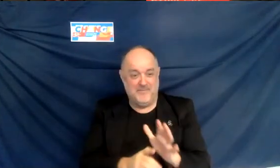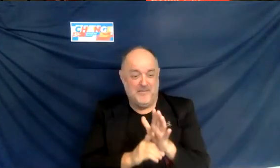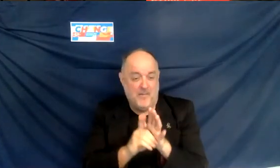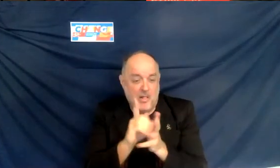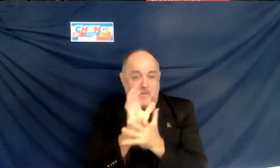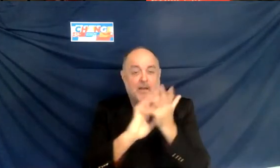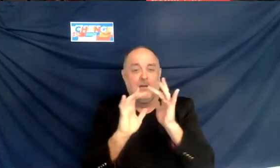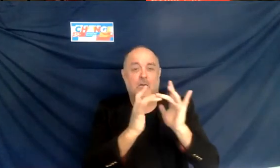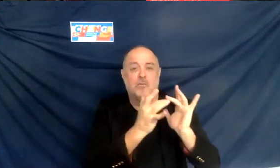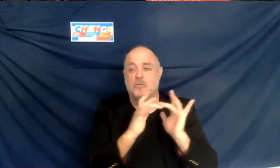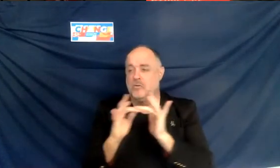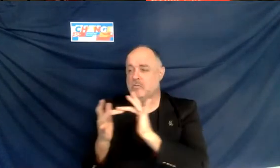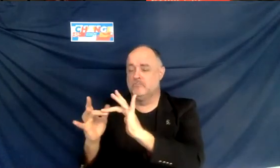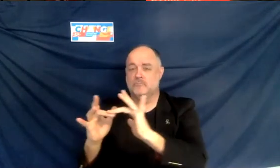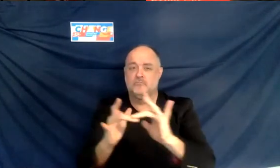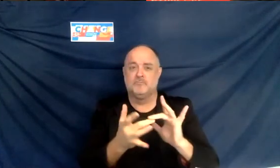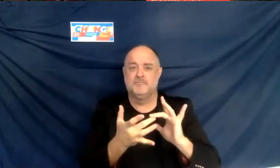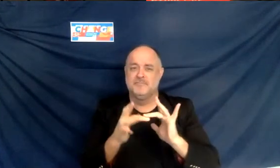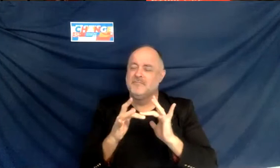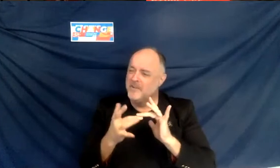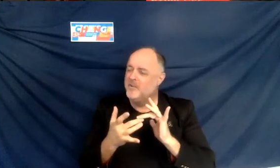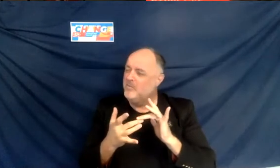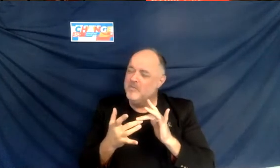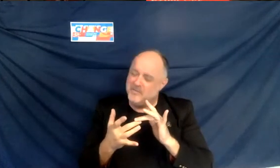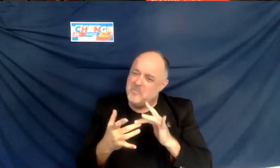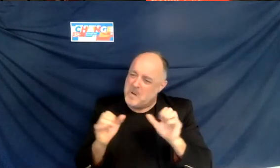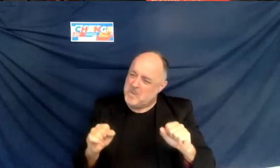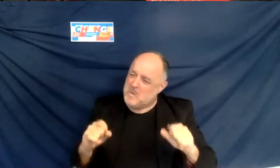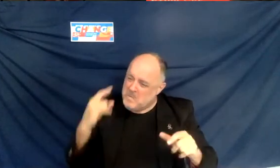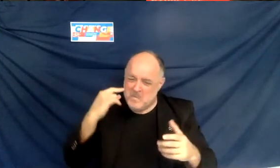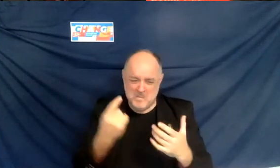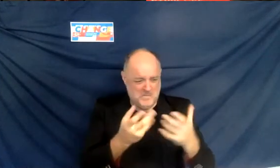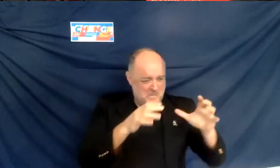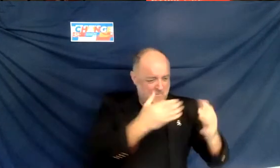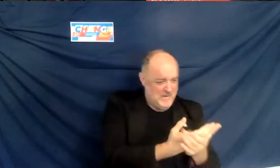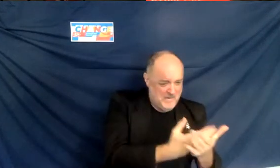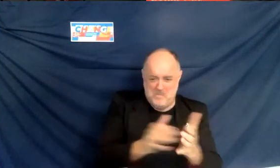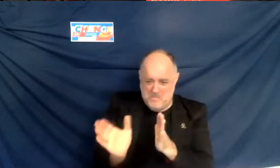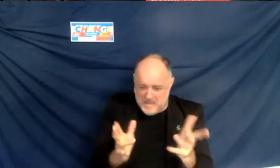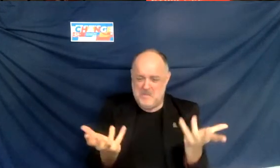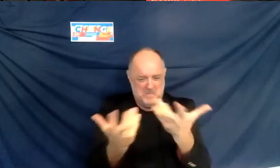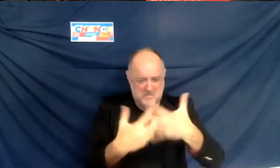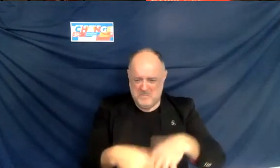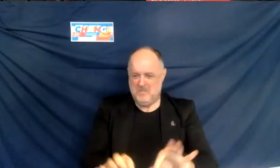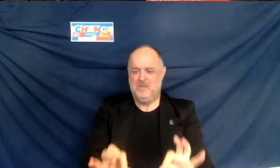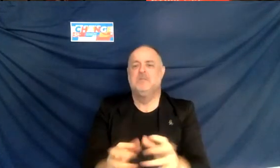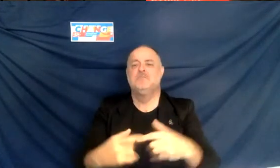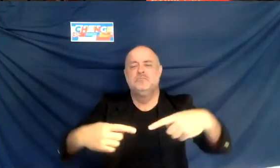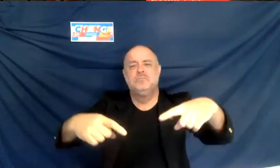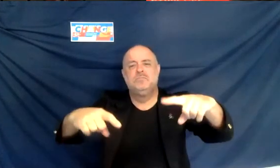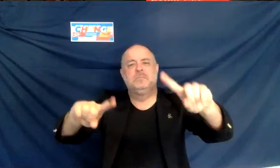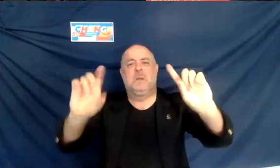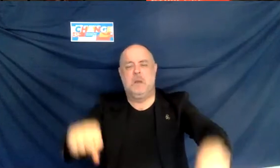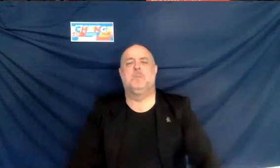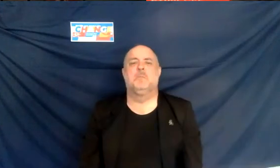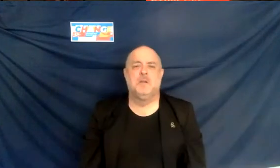network. So it's kind of two separate pieces that you need to rectify. And we realize right now,